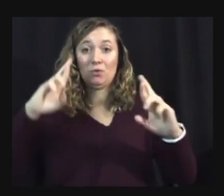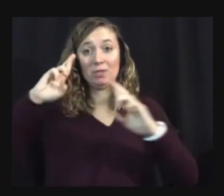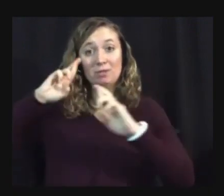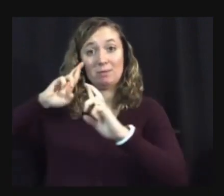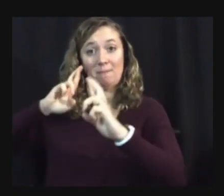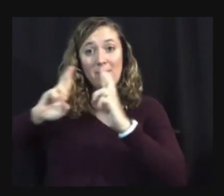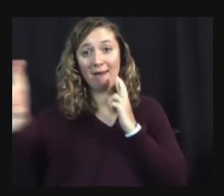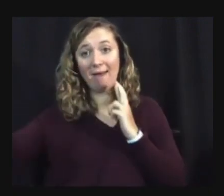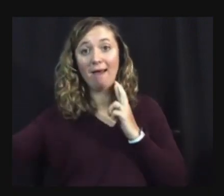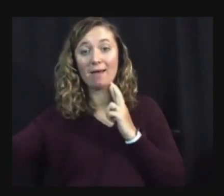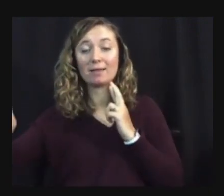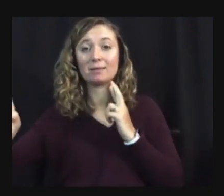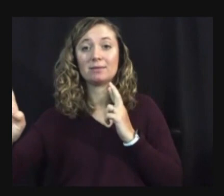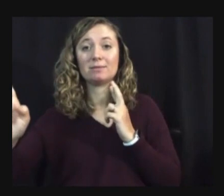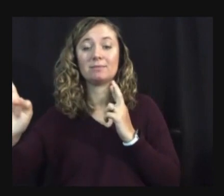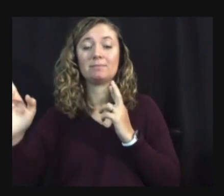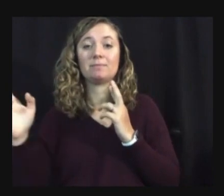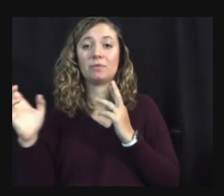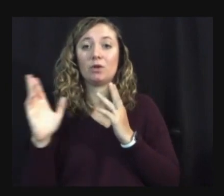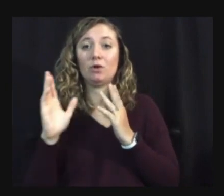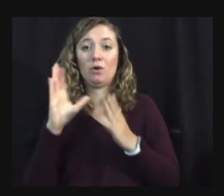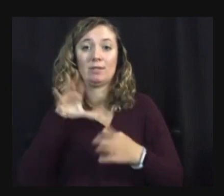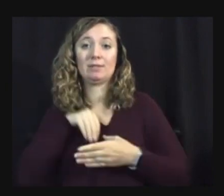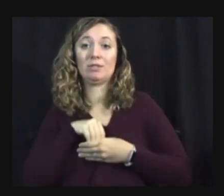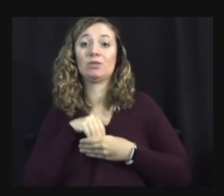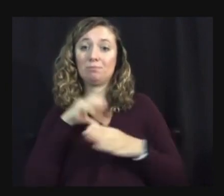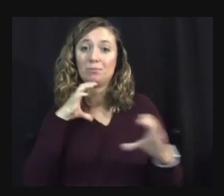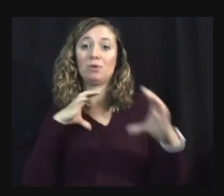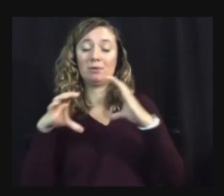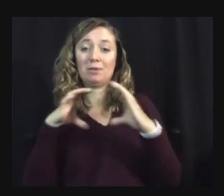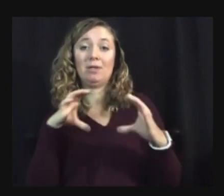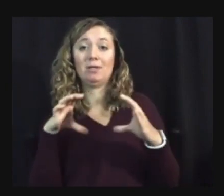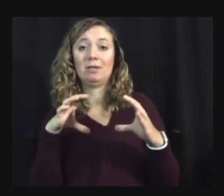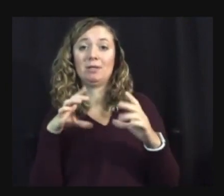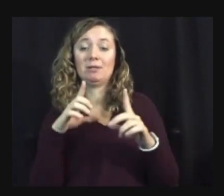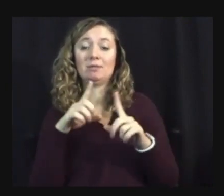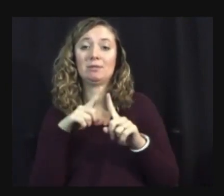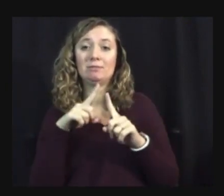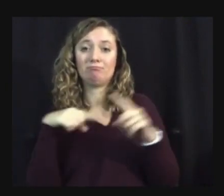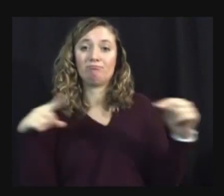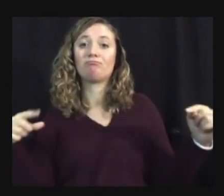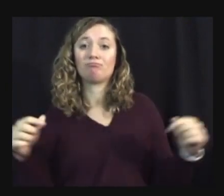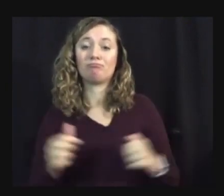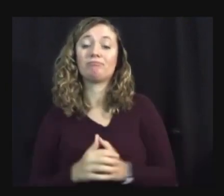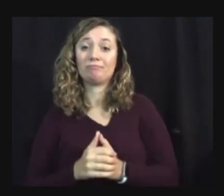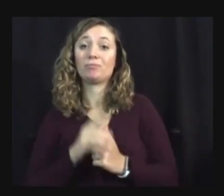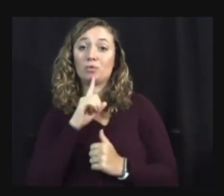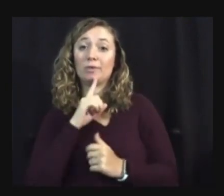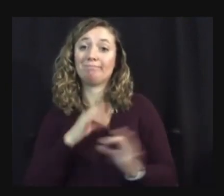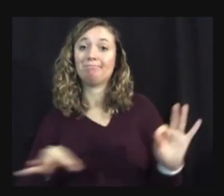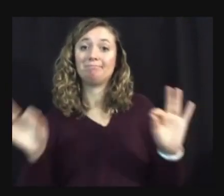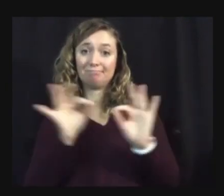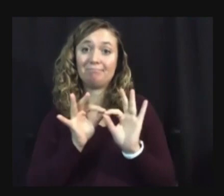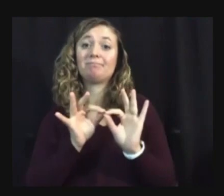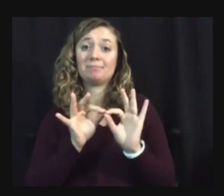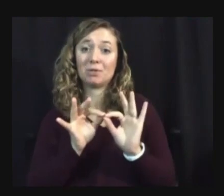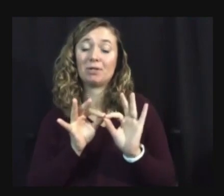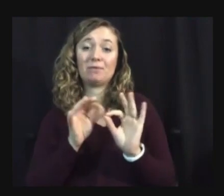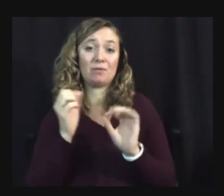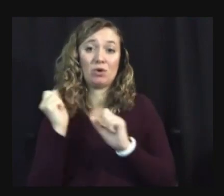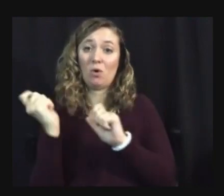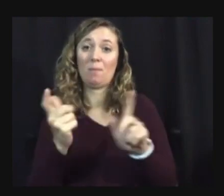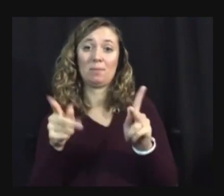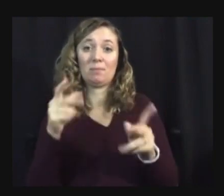and nurture autistic ways of communication because it's so important for everyone to learn. Thank you